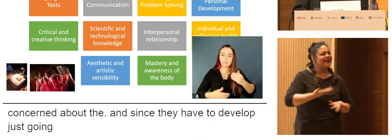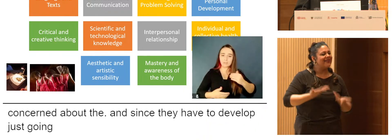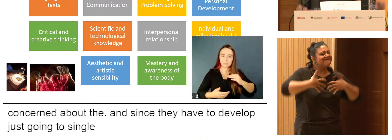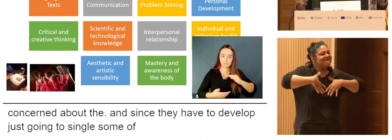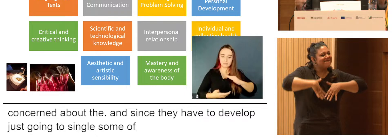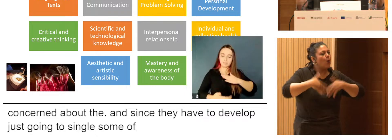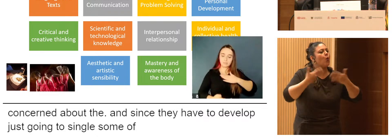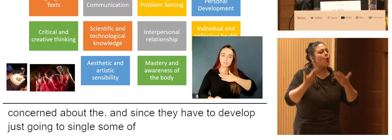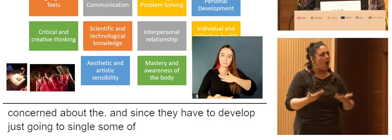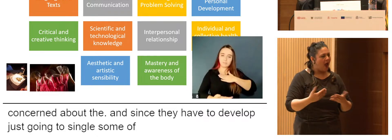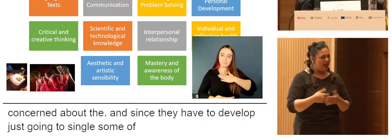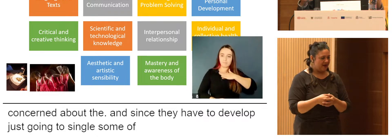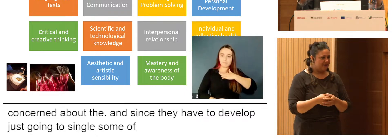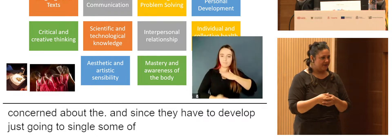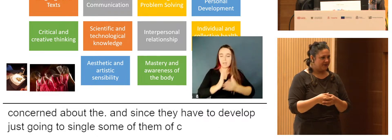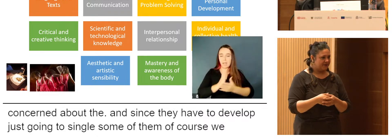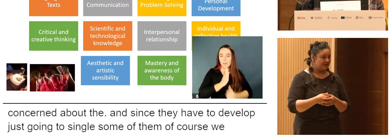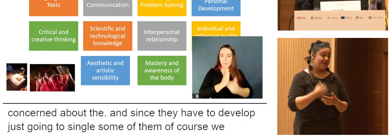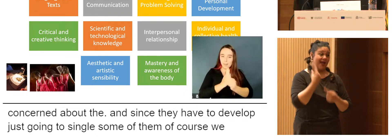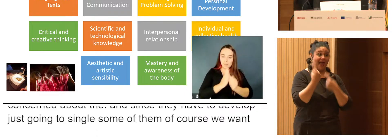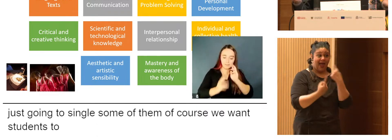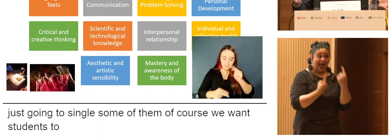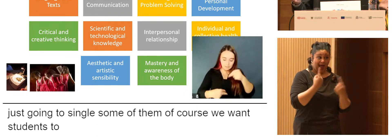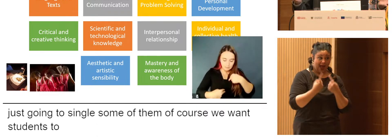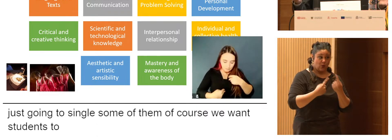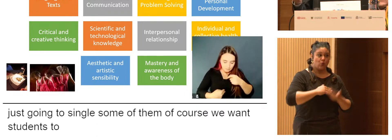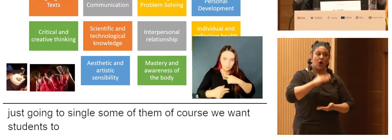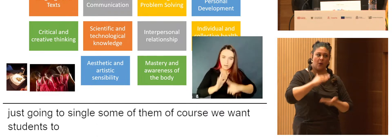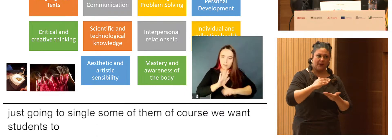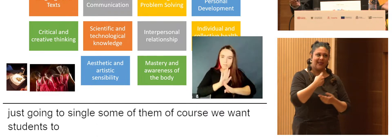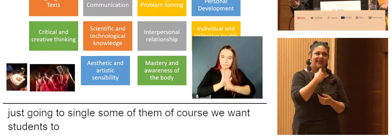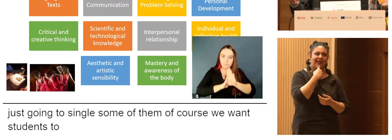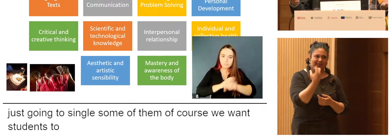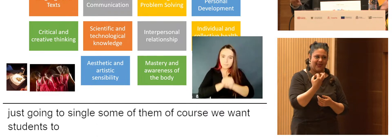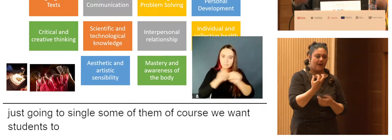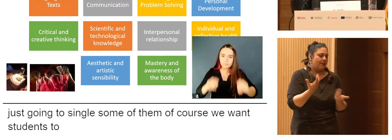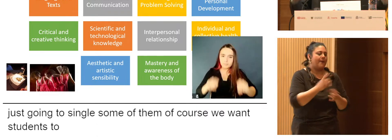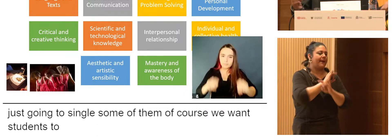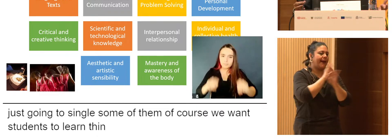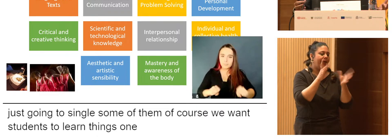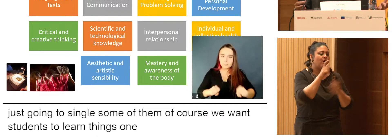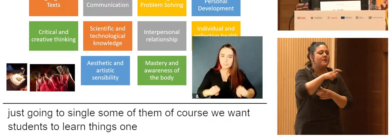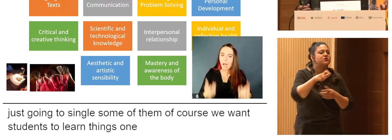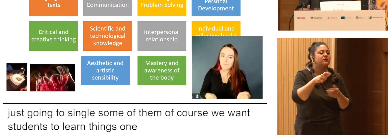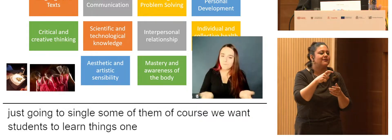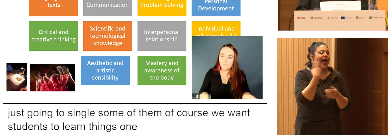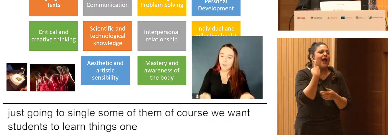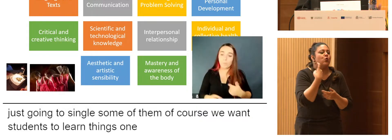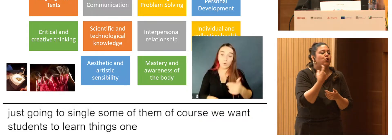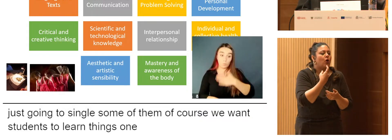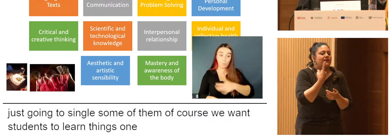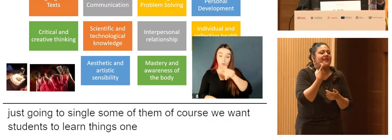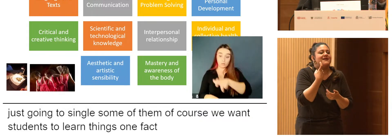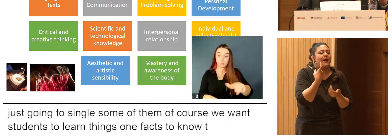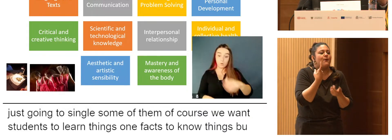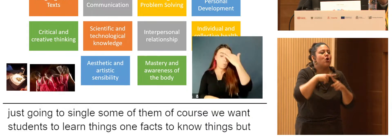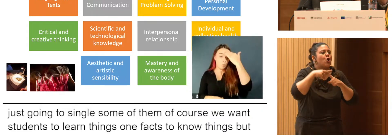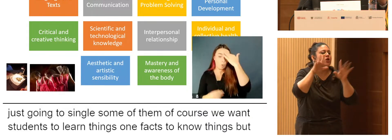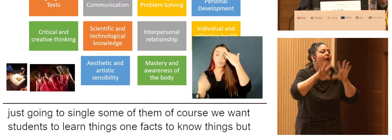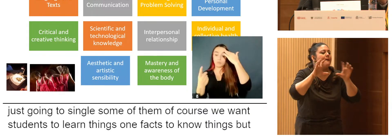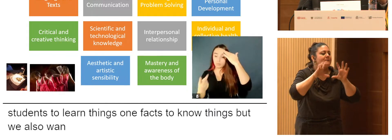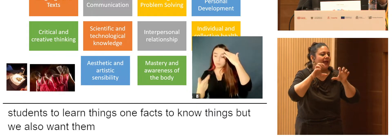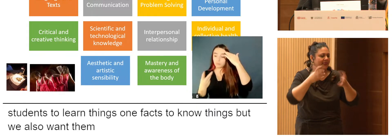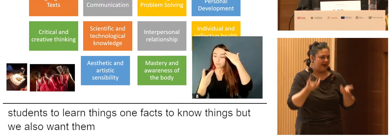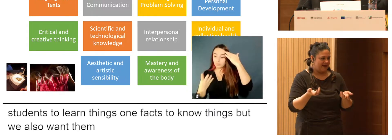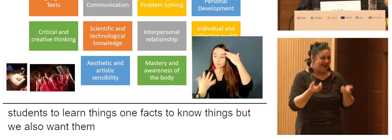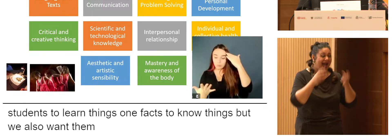them. Of course, we want students to learn things, to learn facts, to know things. But we also want them to